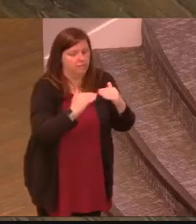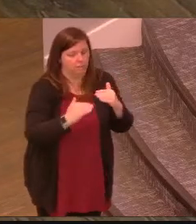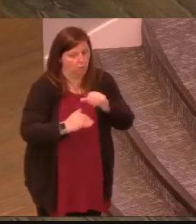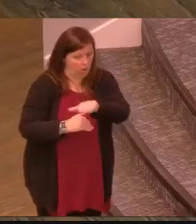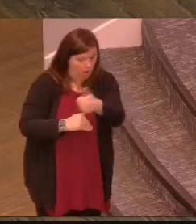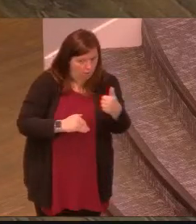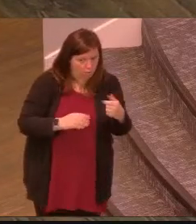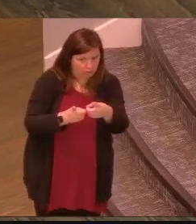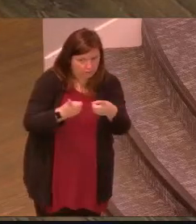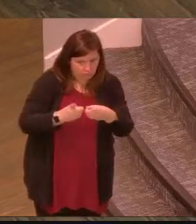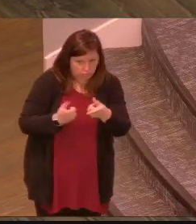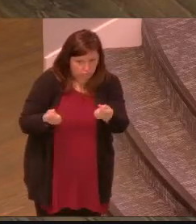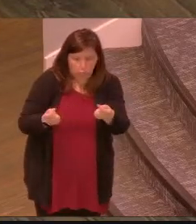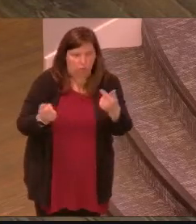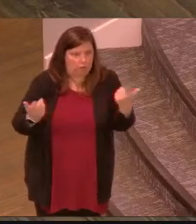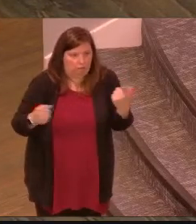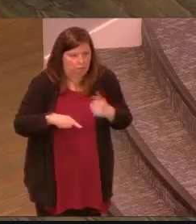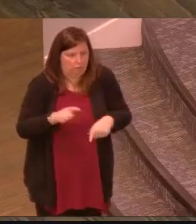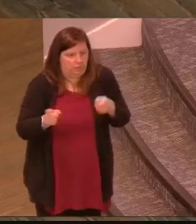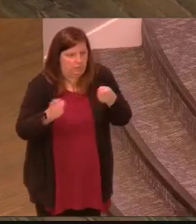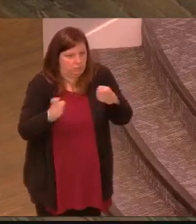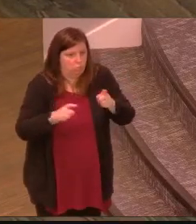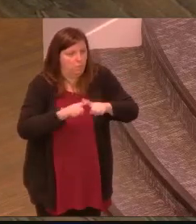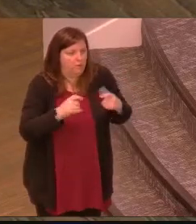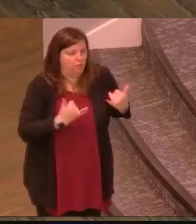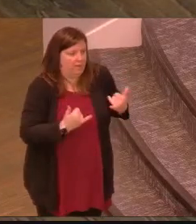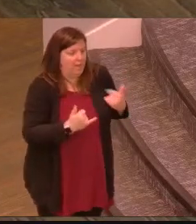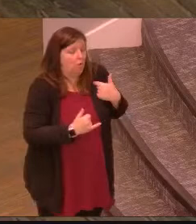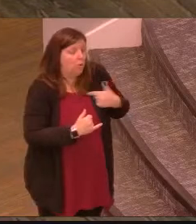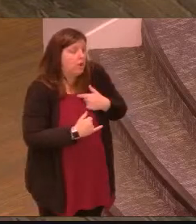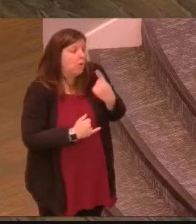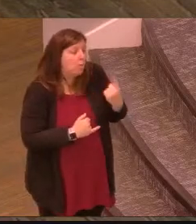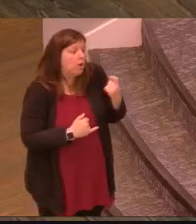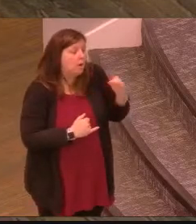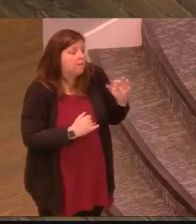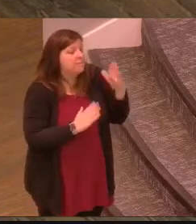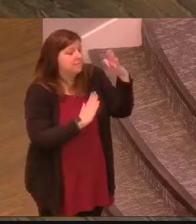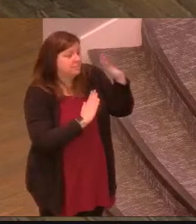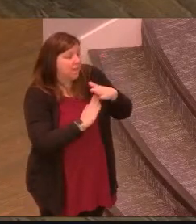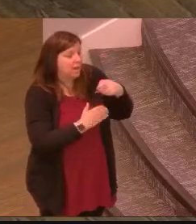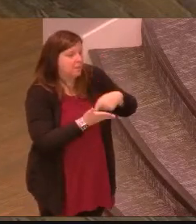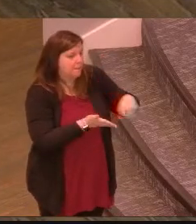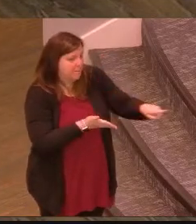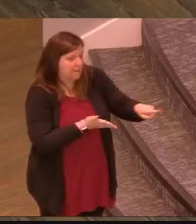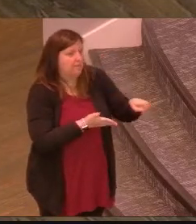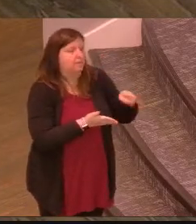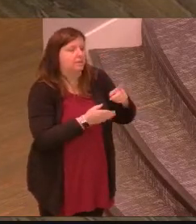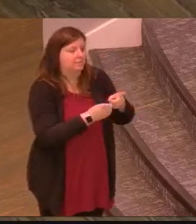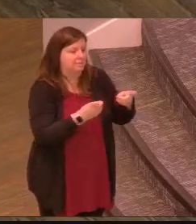right now, that's kind of where we are. We are one of the top paying districts in our RESA region.